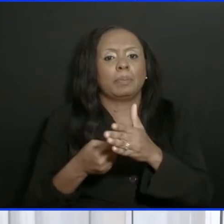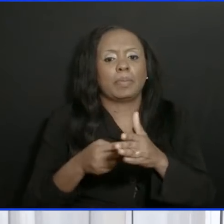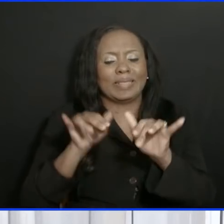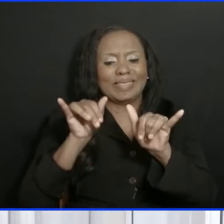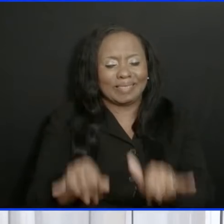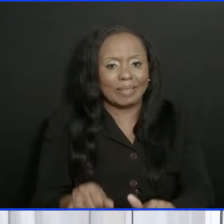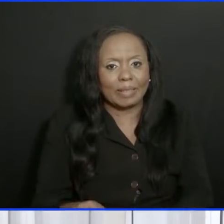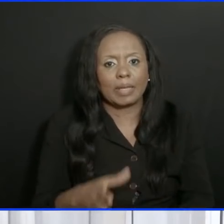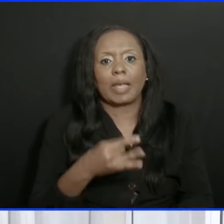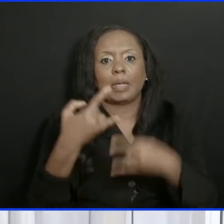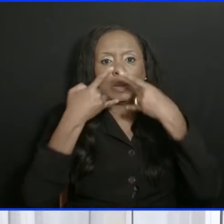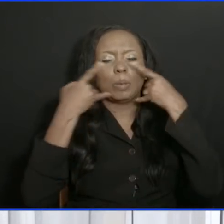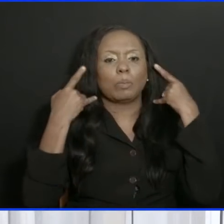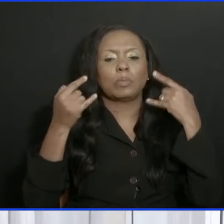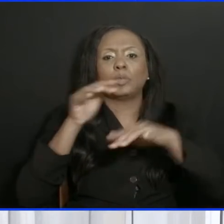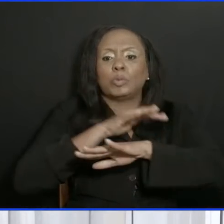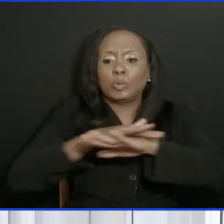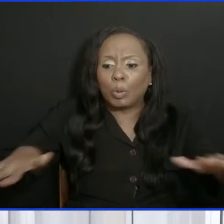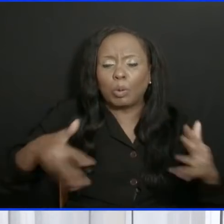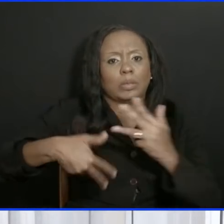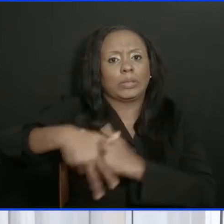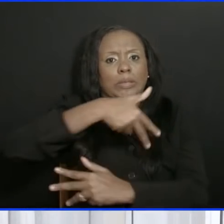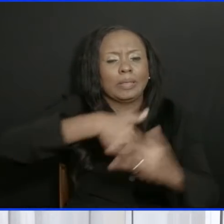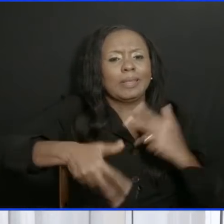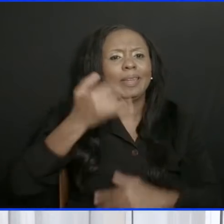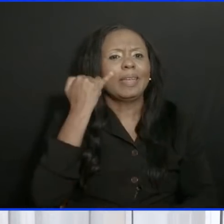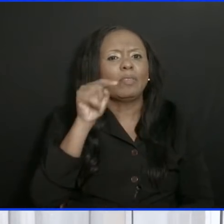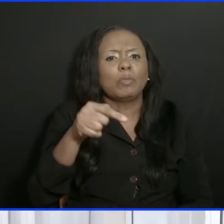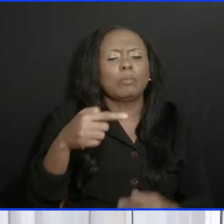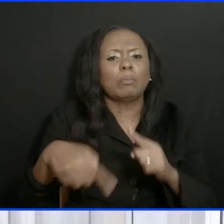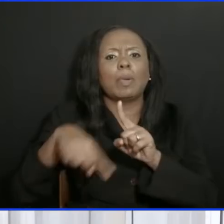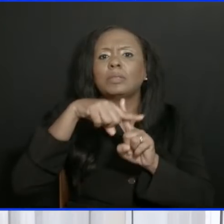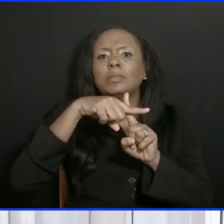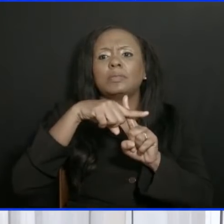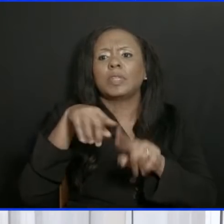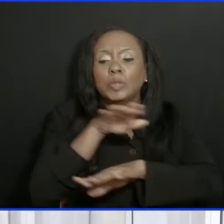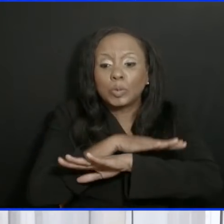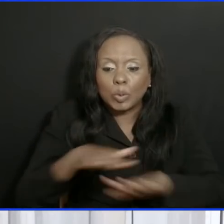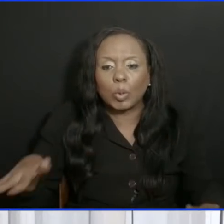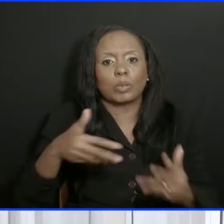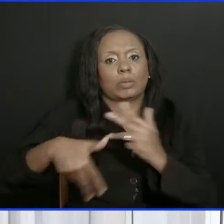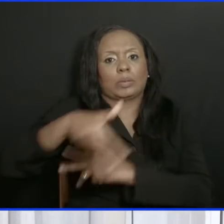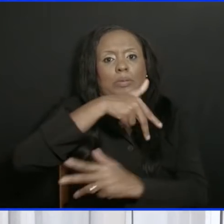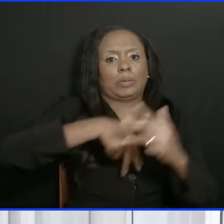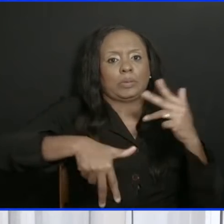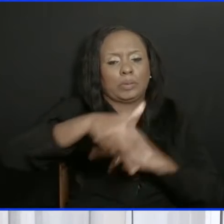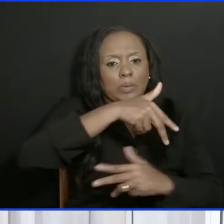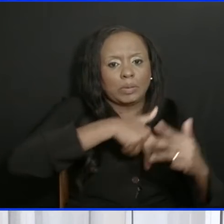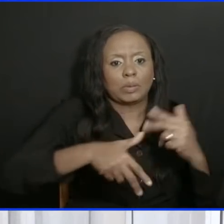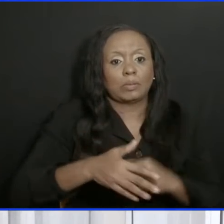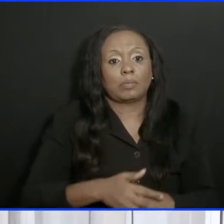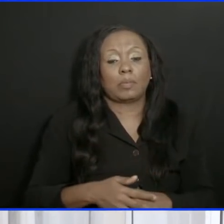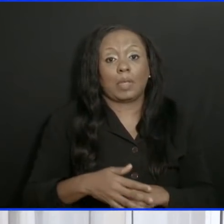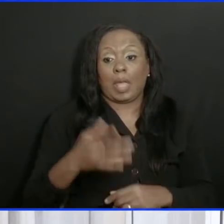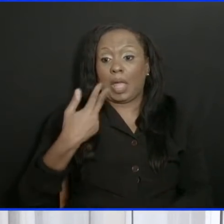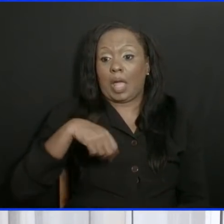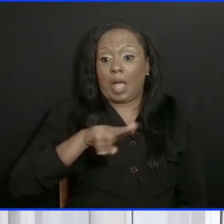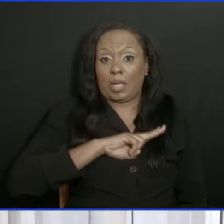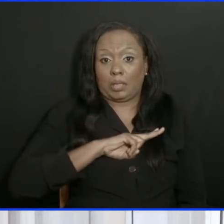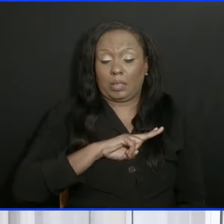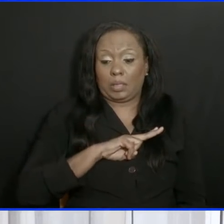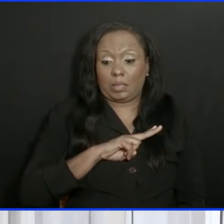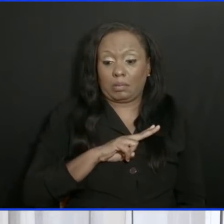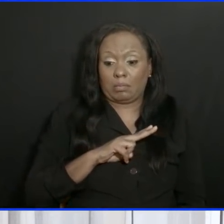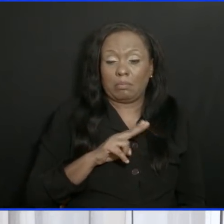is, do not mix and mingle if you know you're positive. And for those of us who are moving around as we go around, continue to wear a